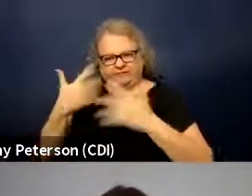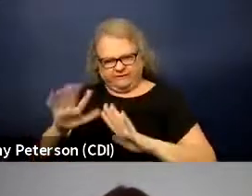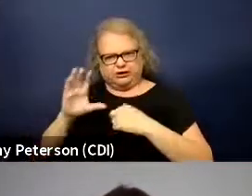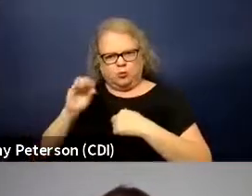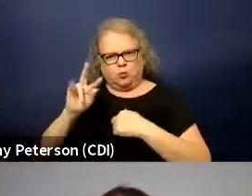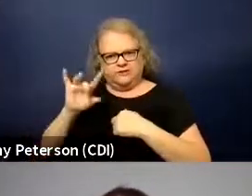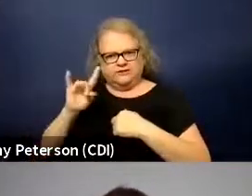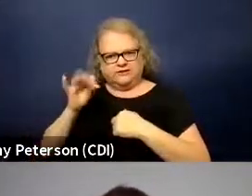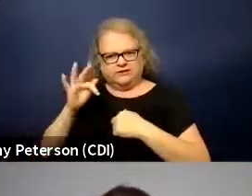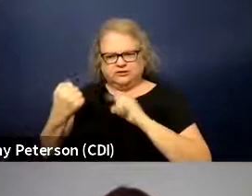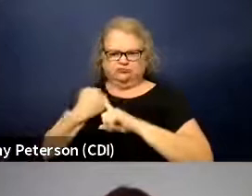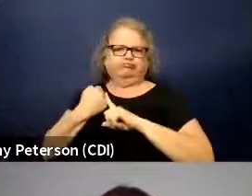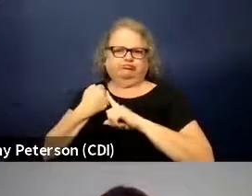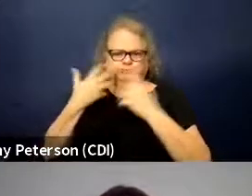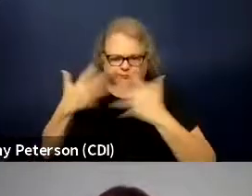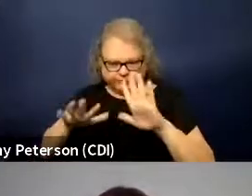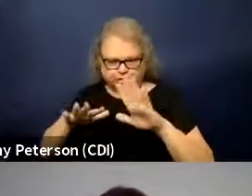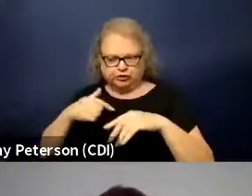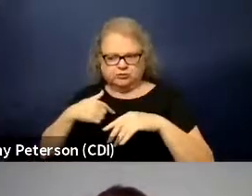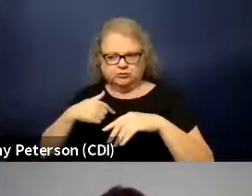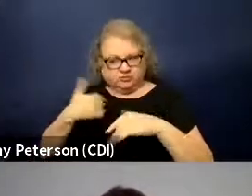had COVID, you have